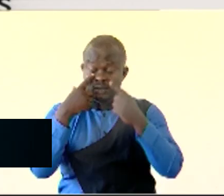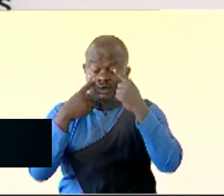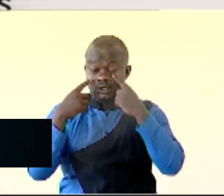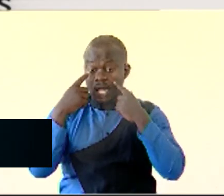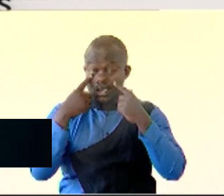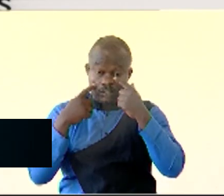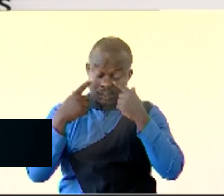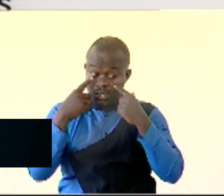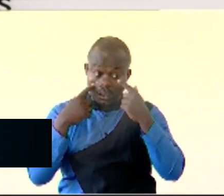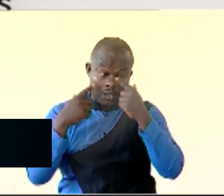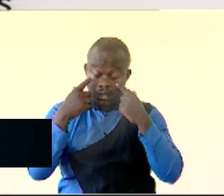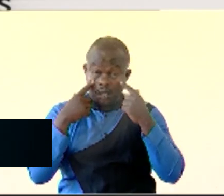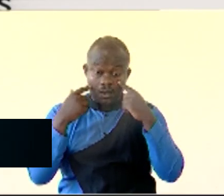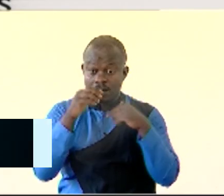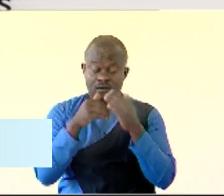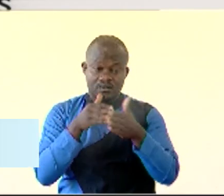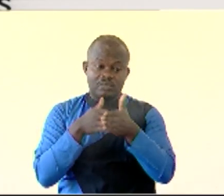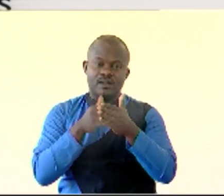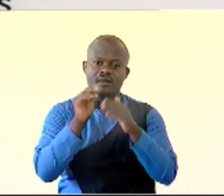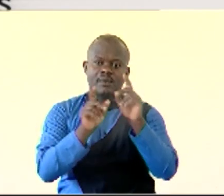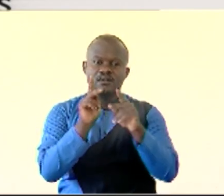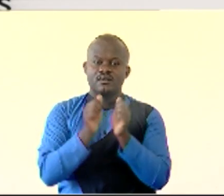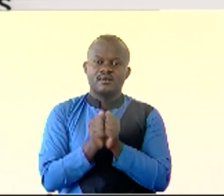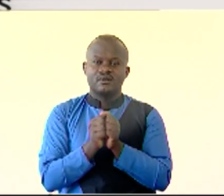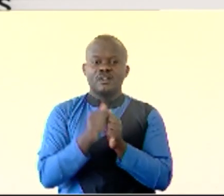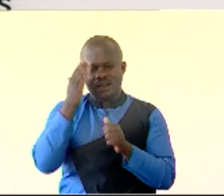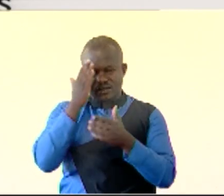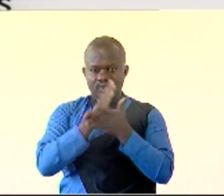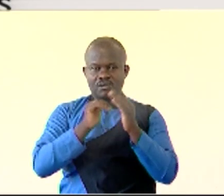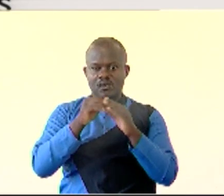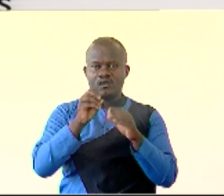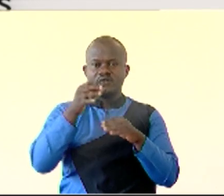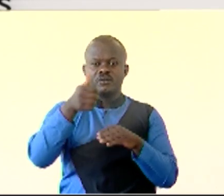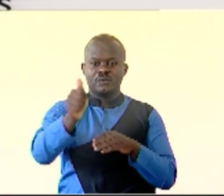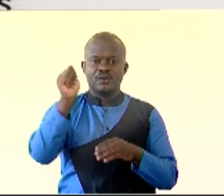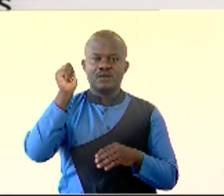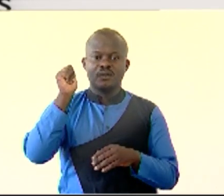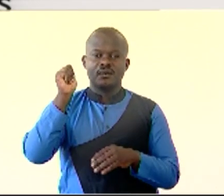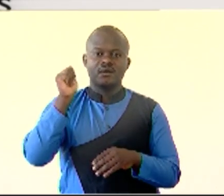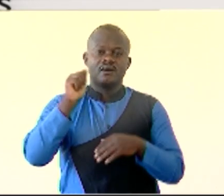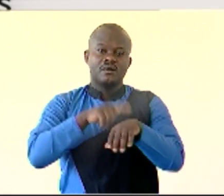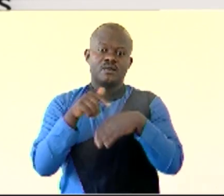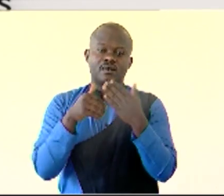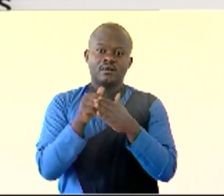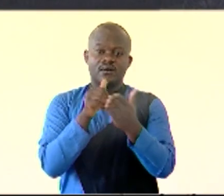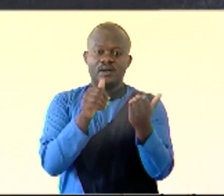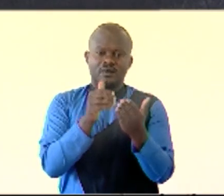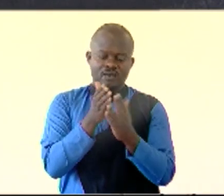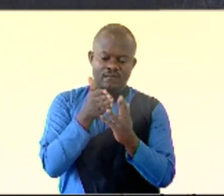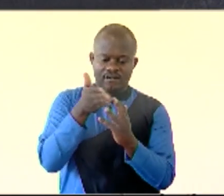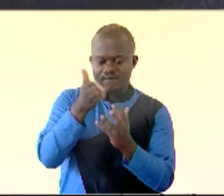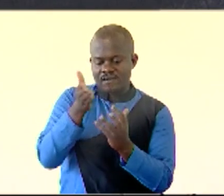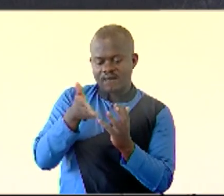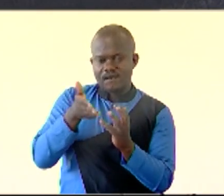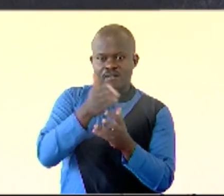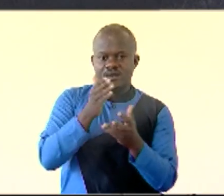tears that acts as a barrier to pathogens. I know some of you, when you cut an onion,